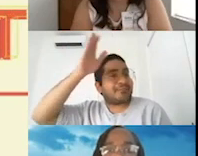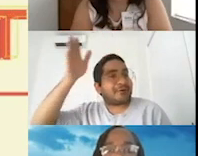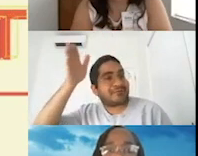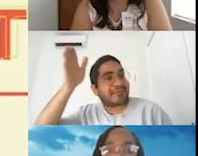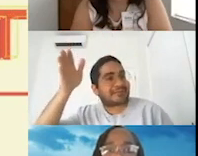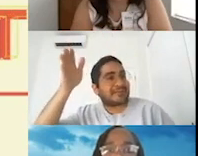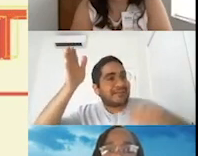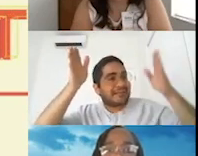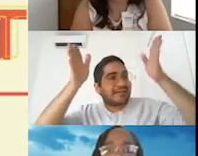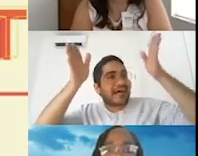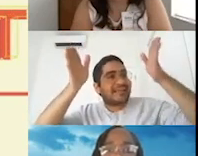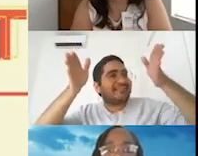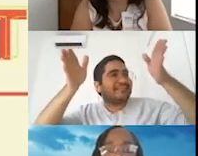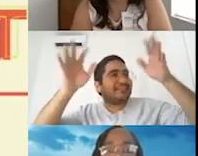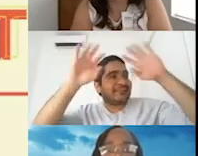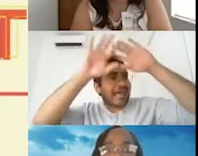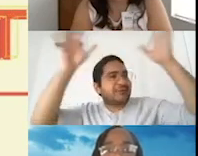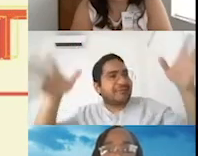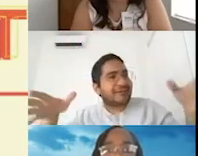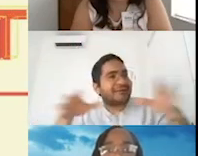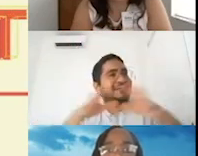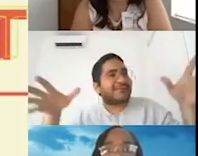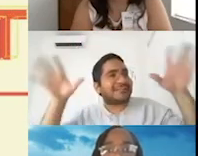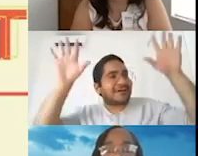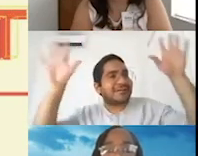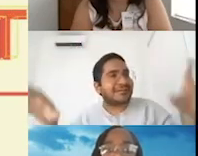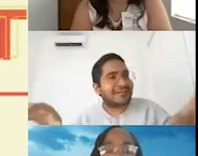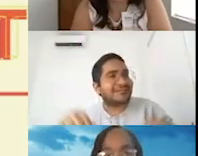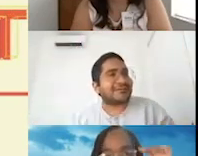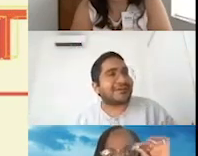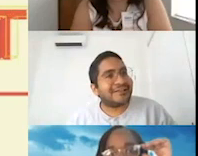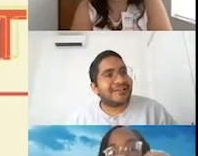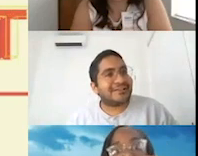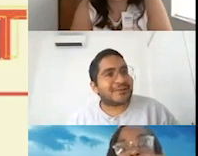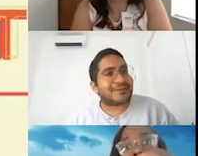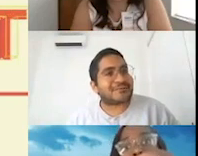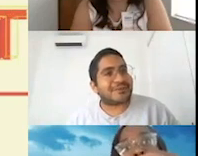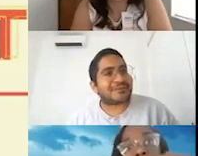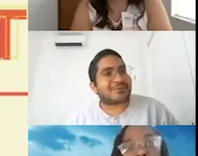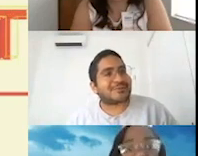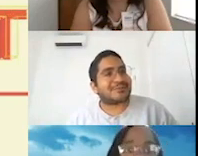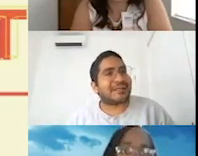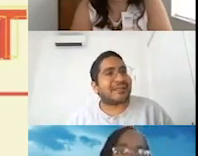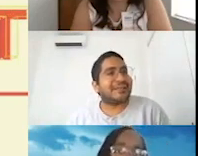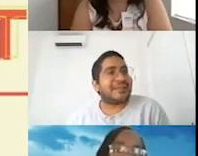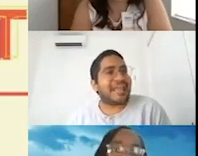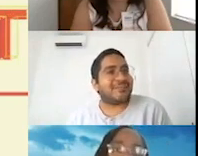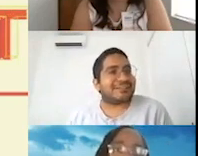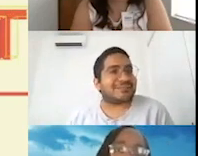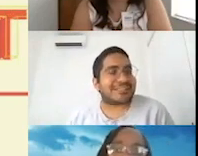There is no perfect ideal out there in the Platonic ether, you know, that we are sort of